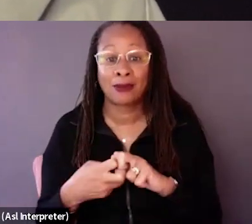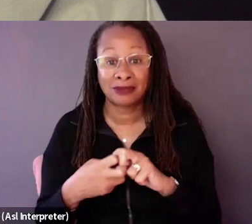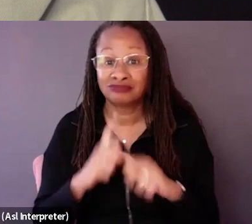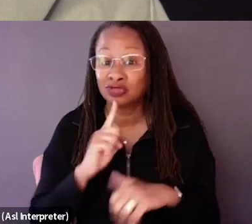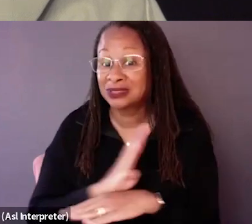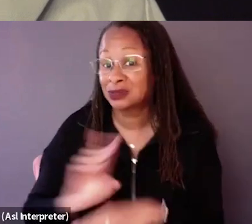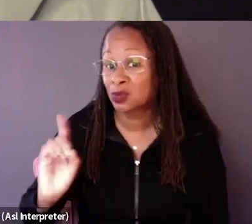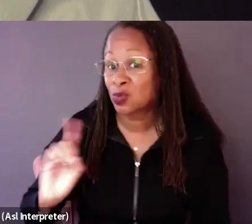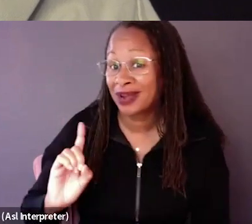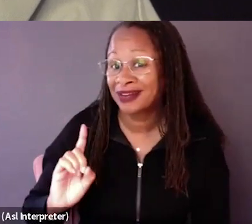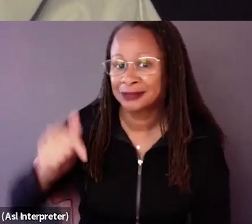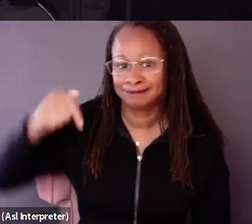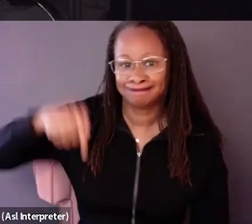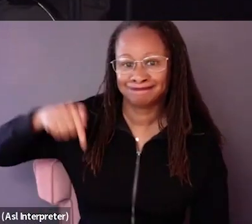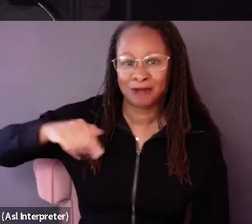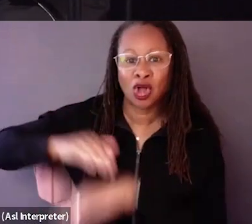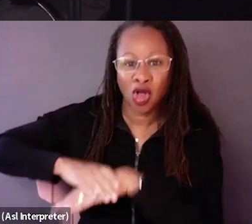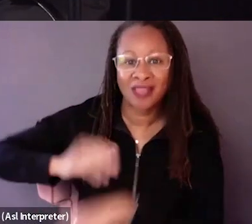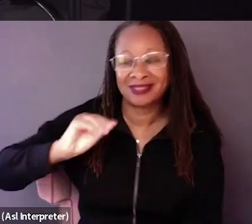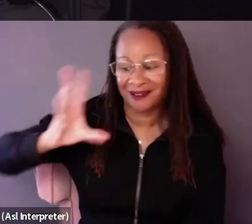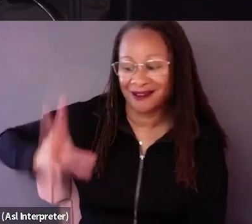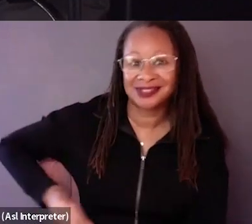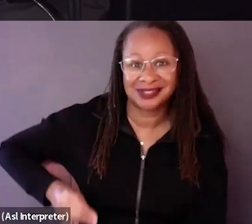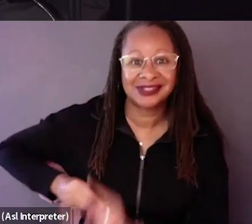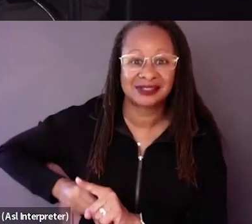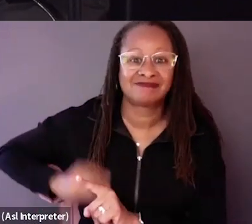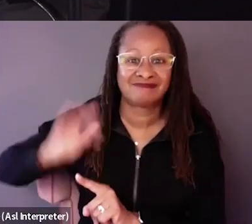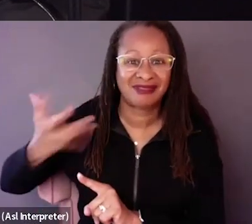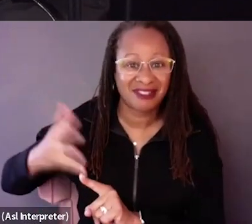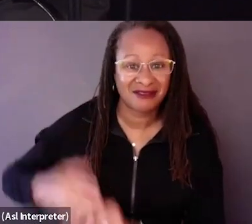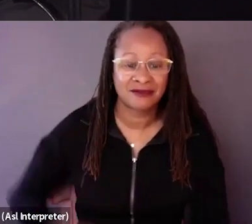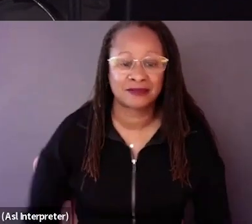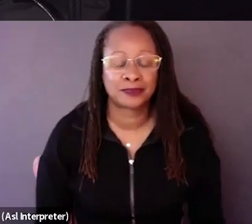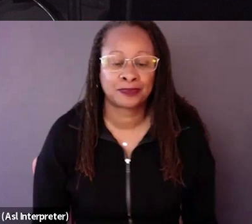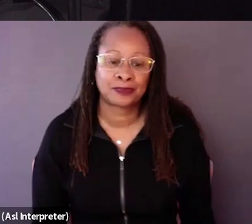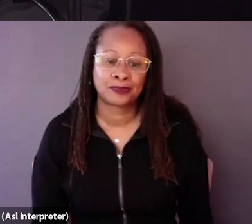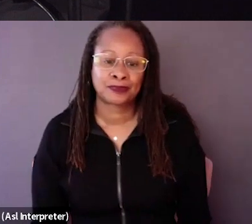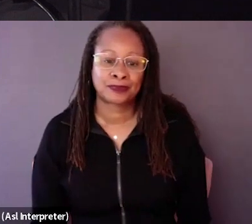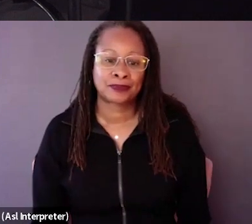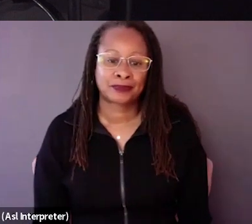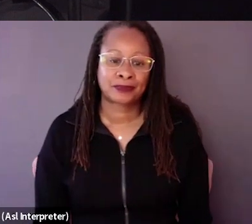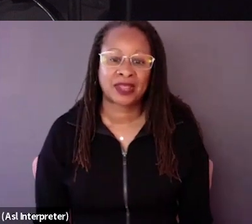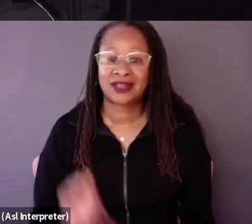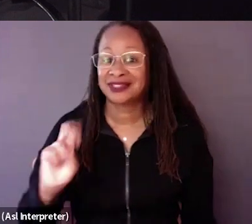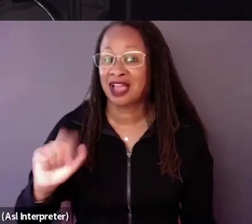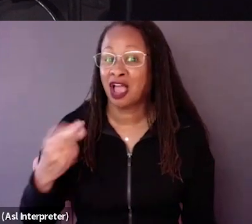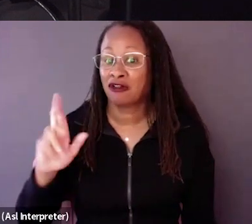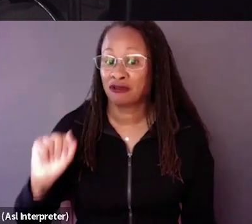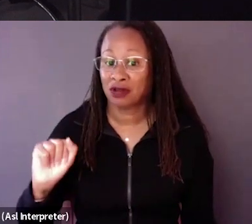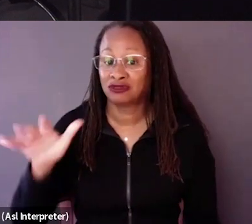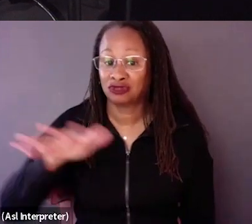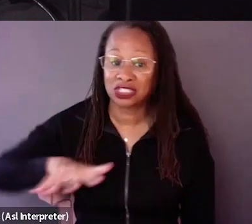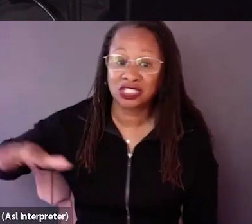And, a lot of elections were rigged. But all these avenues